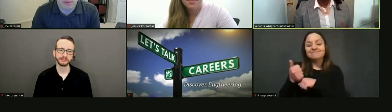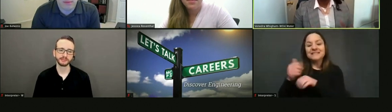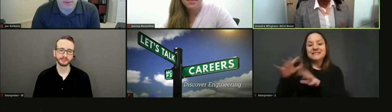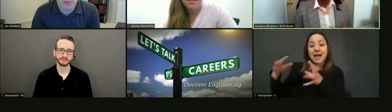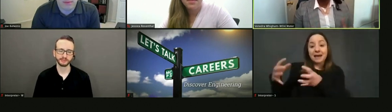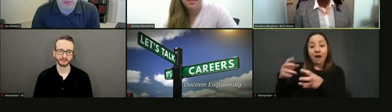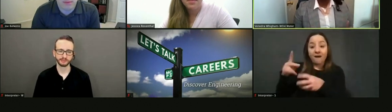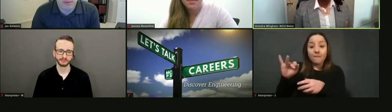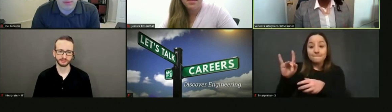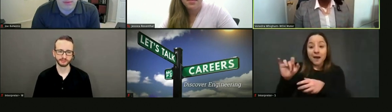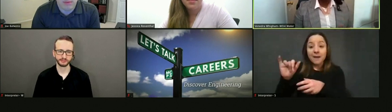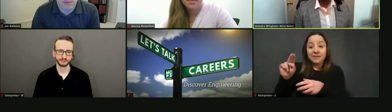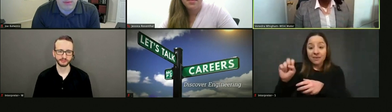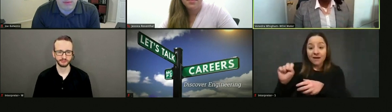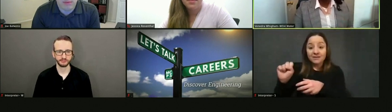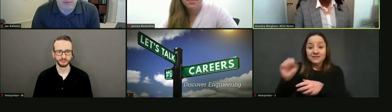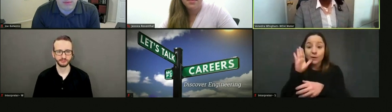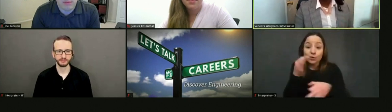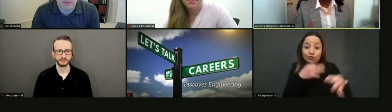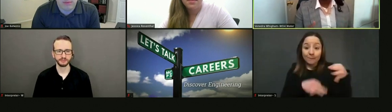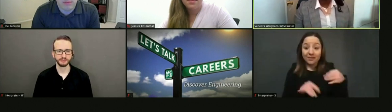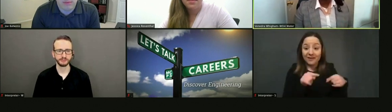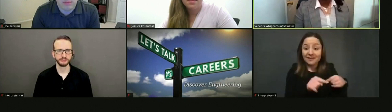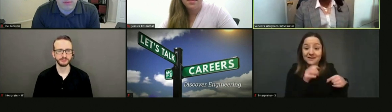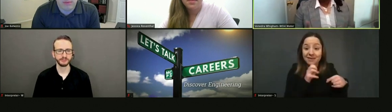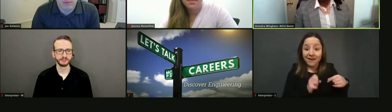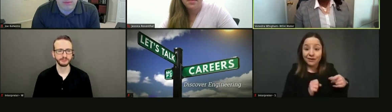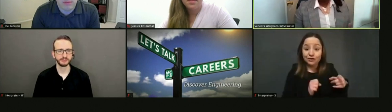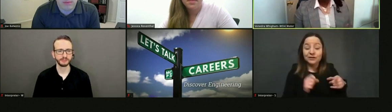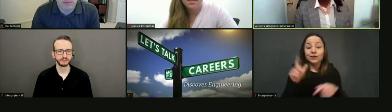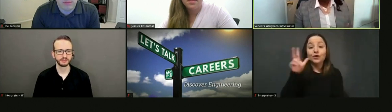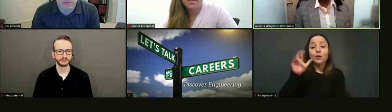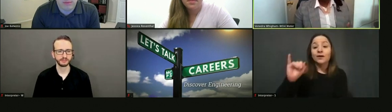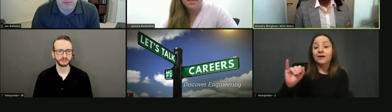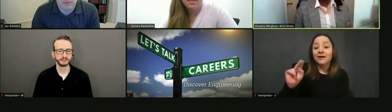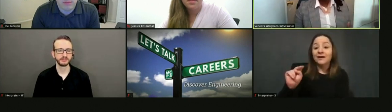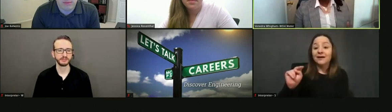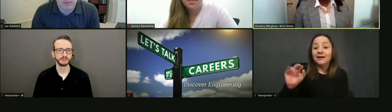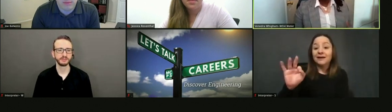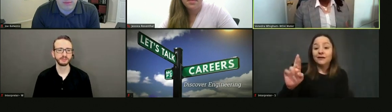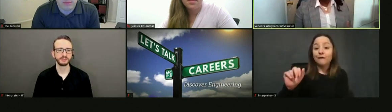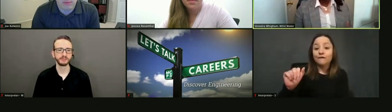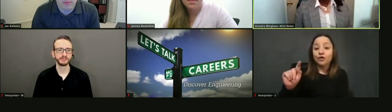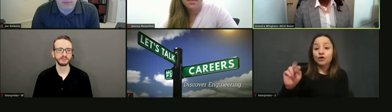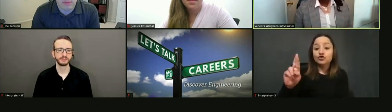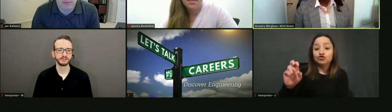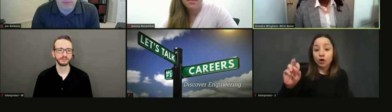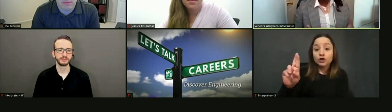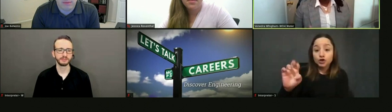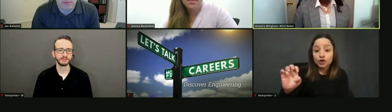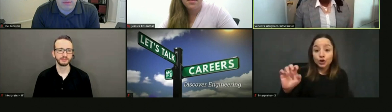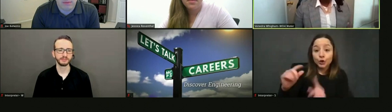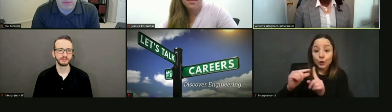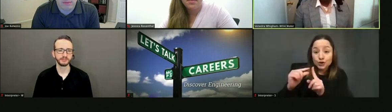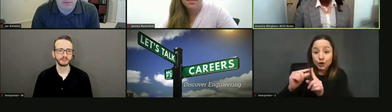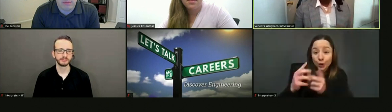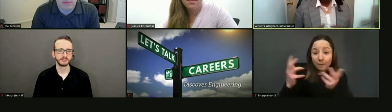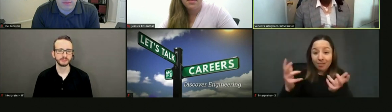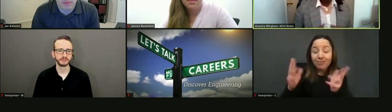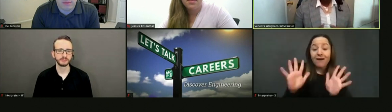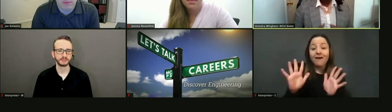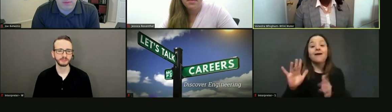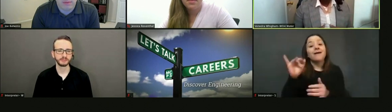will go in to replace these that are aging. Because you hear the term infrastructure thrown around a lot in this area, and that's a part of